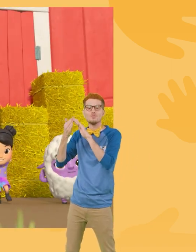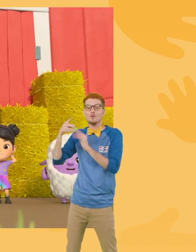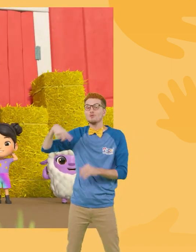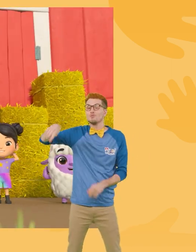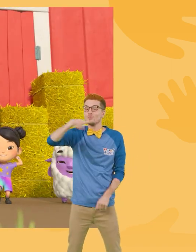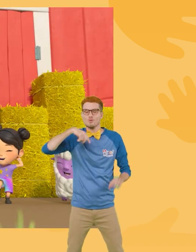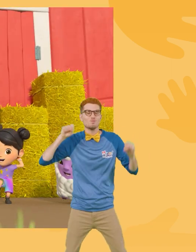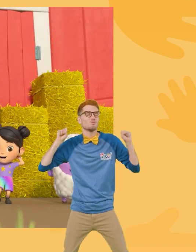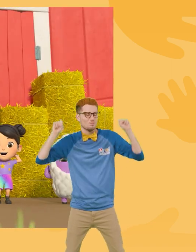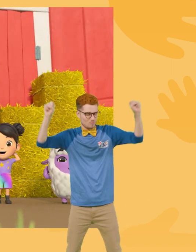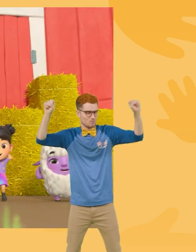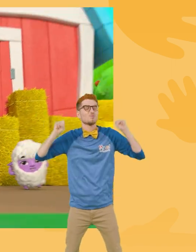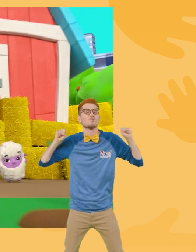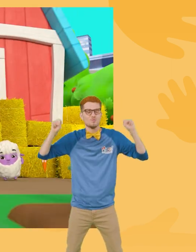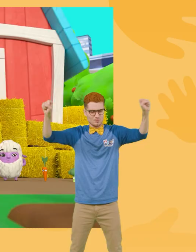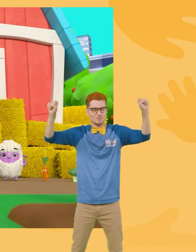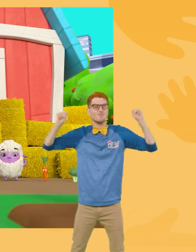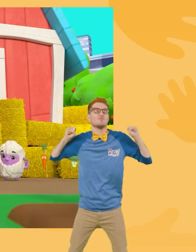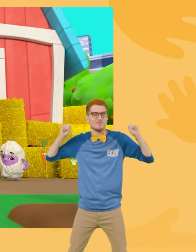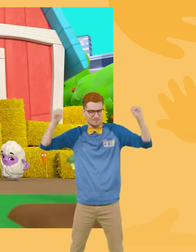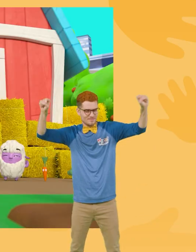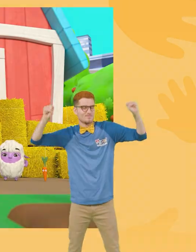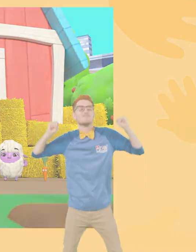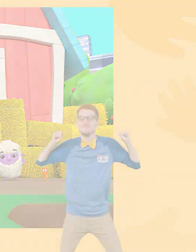we exercise.